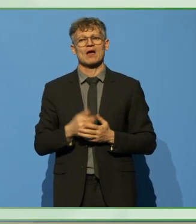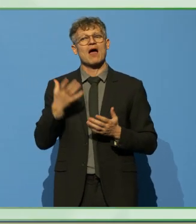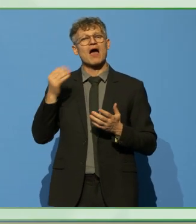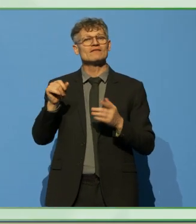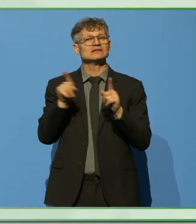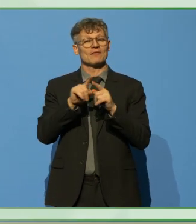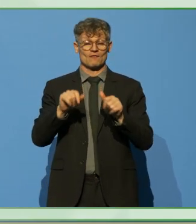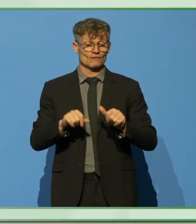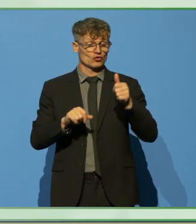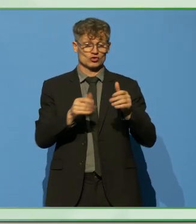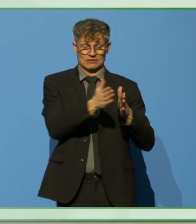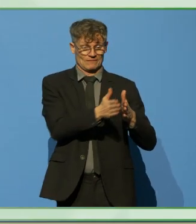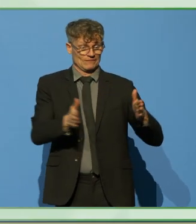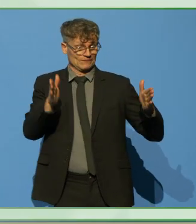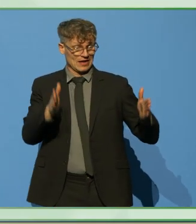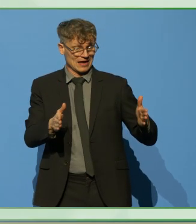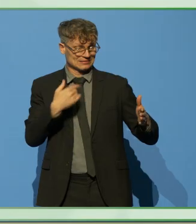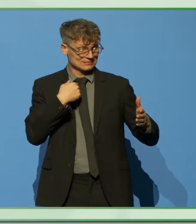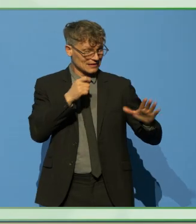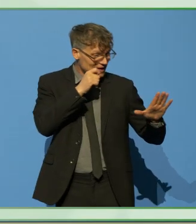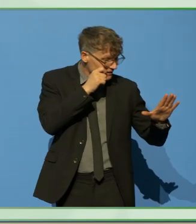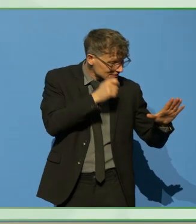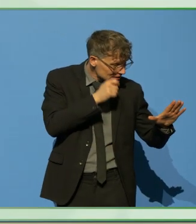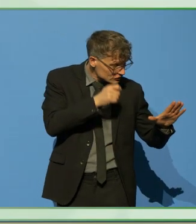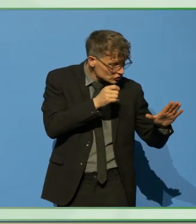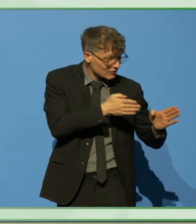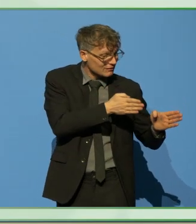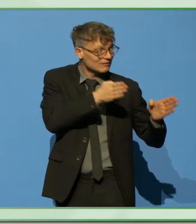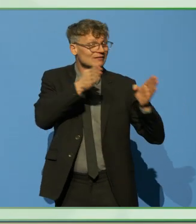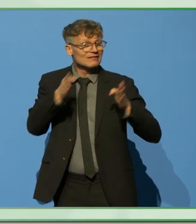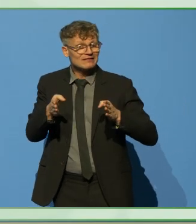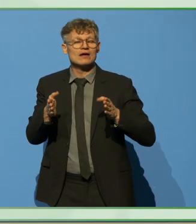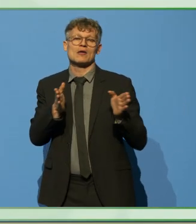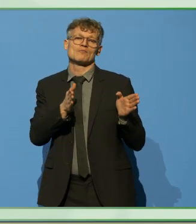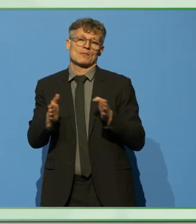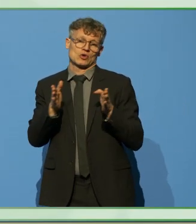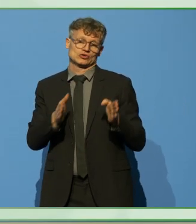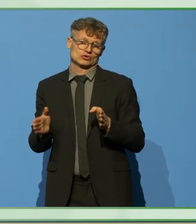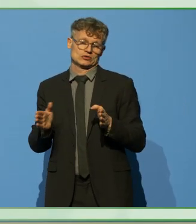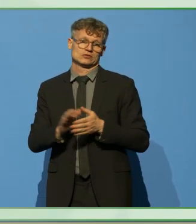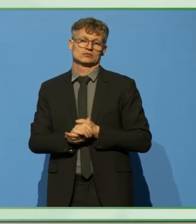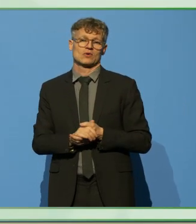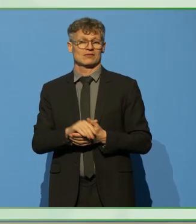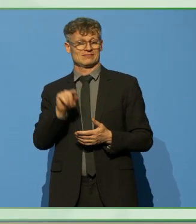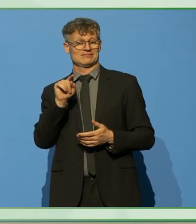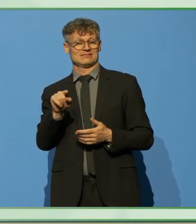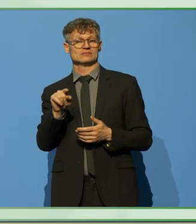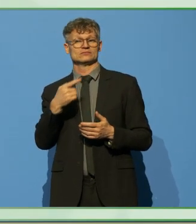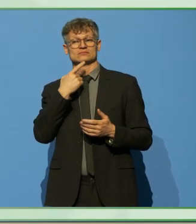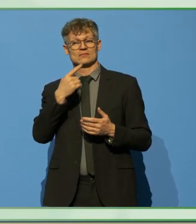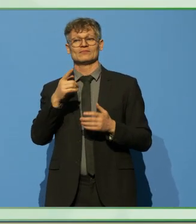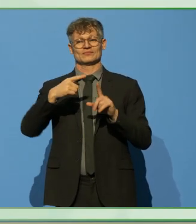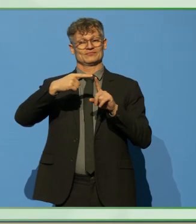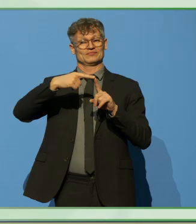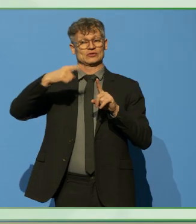phase. Through those phases, we have already said that digital financial inclusion is one of the